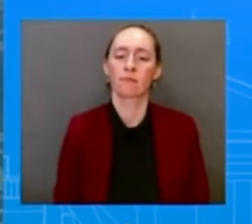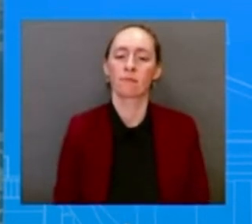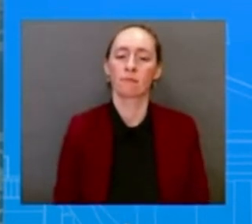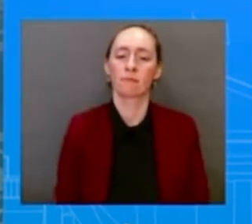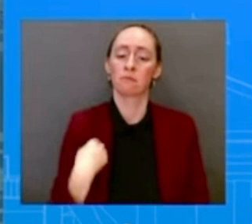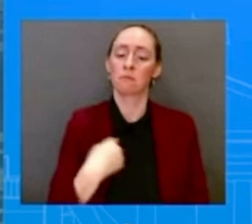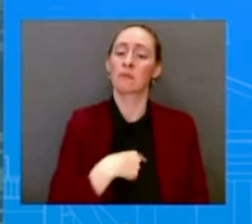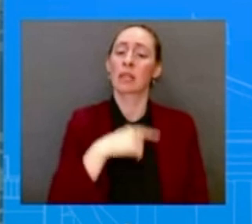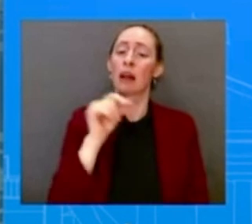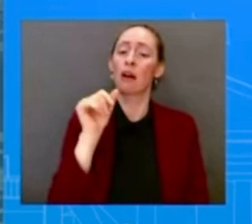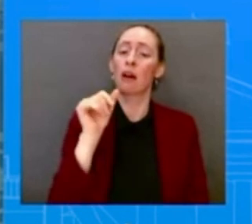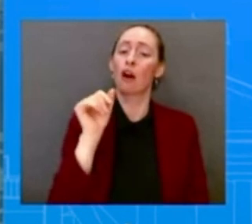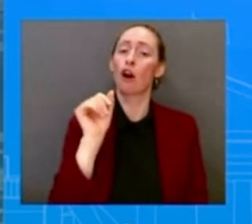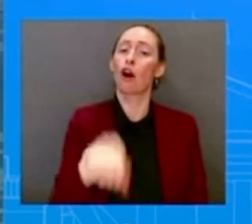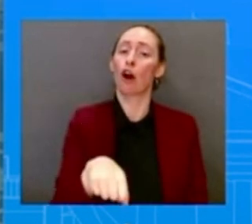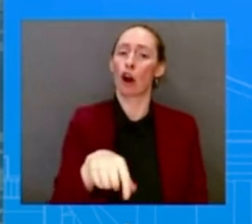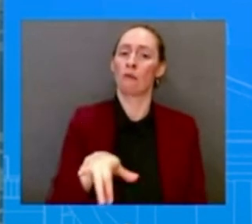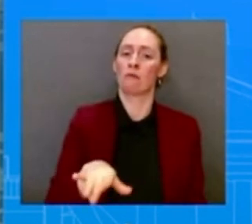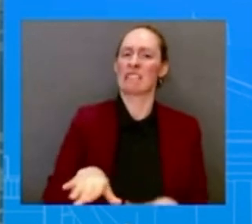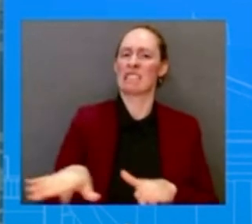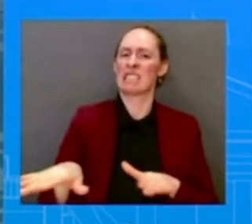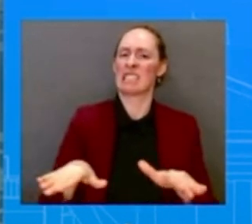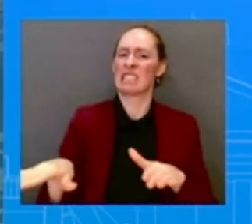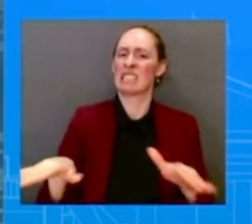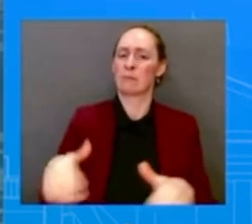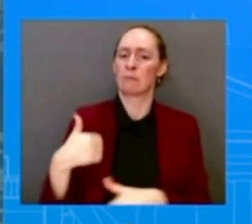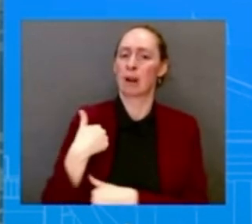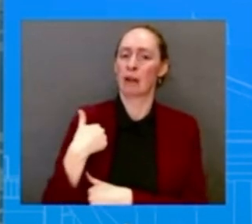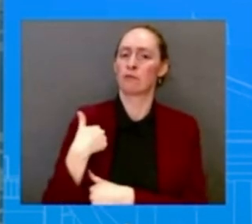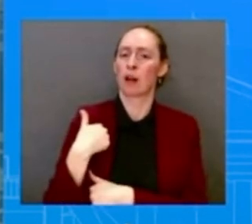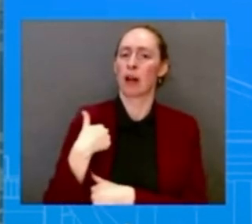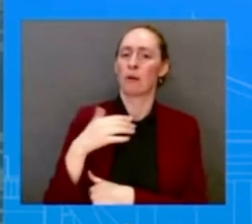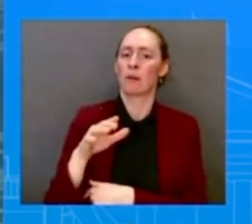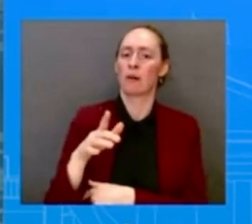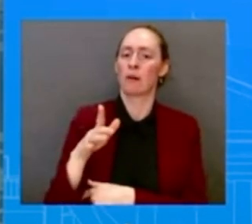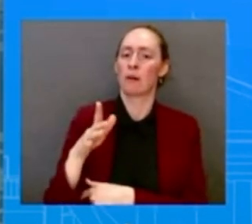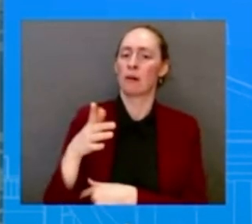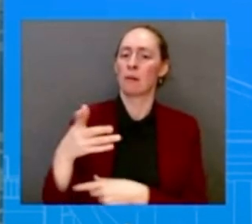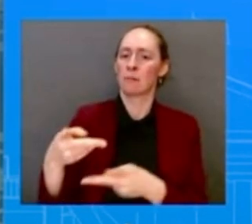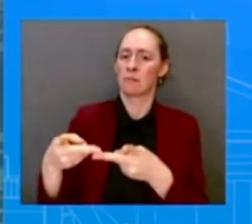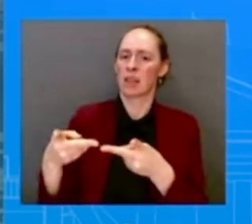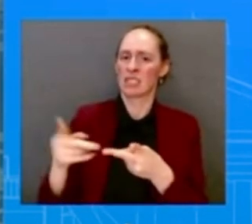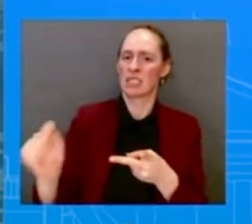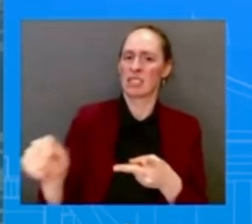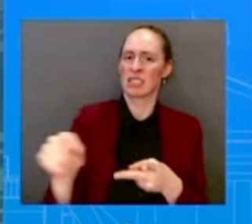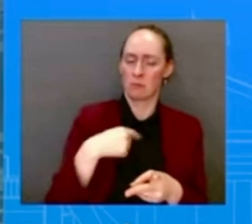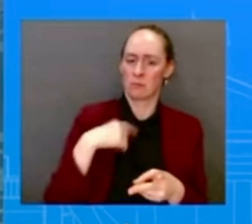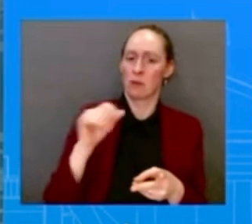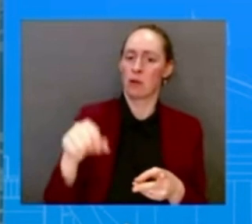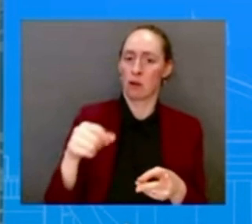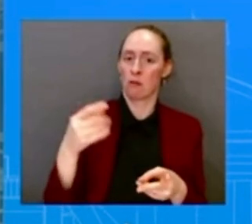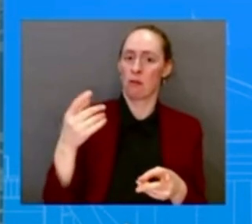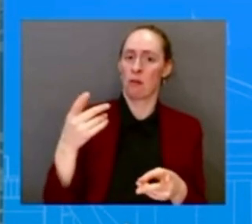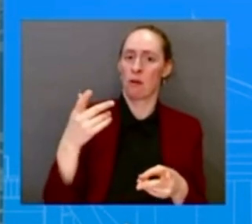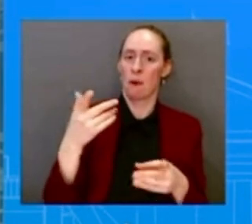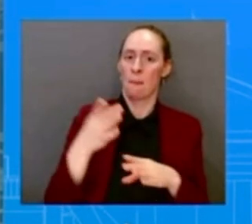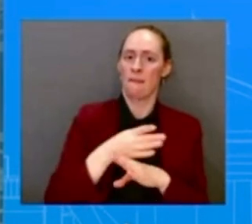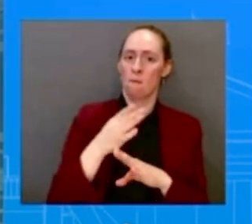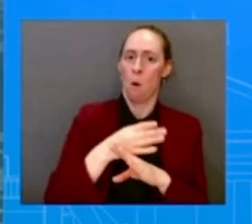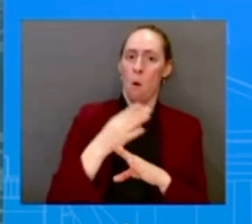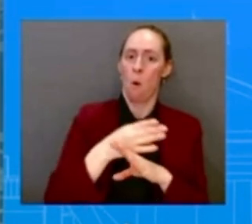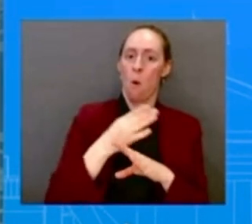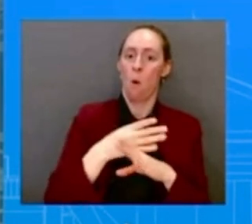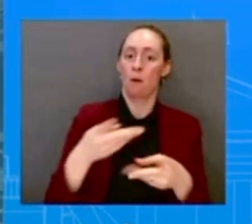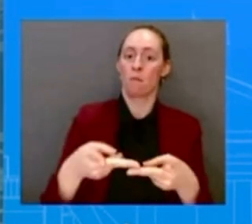significantly curtail any intelligence ability that the Chinese could get from the balloon. Certainly